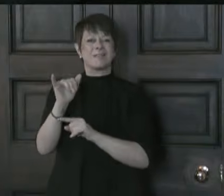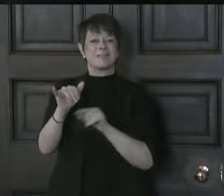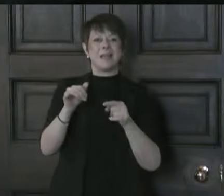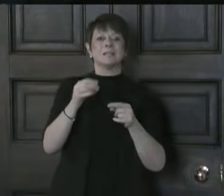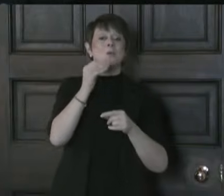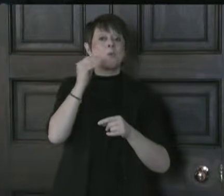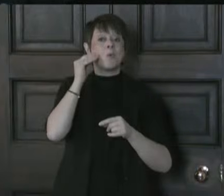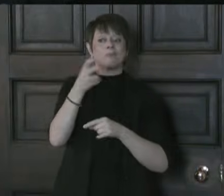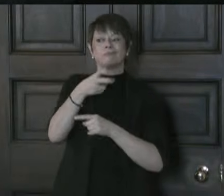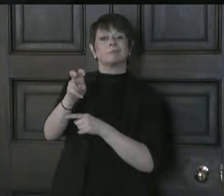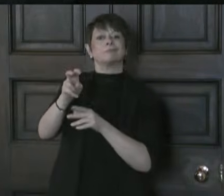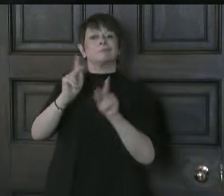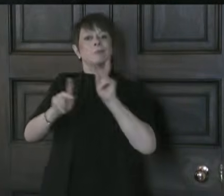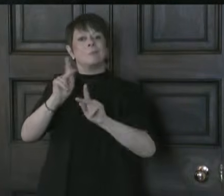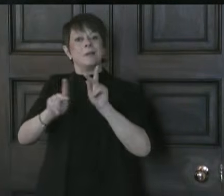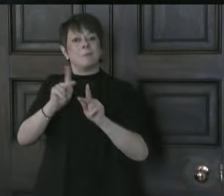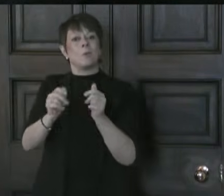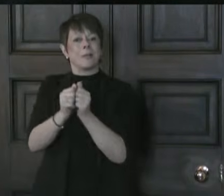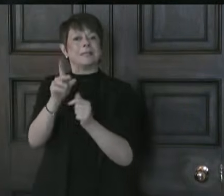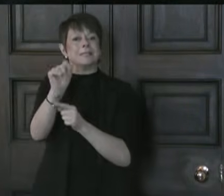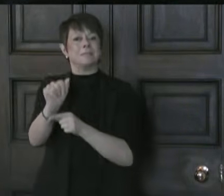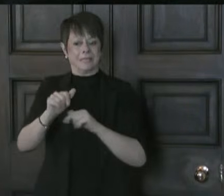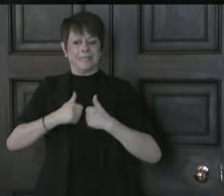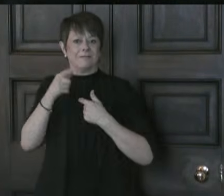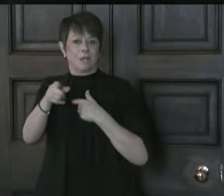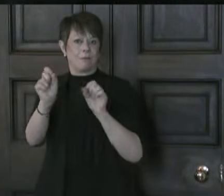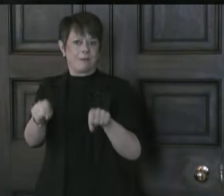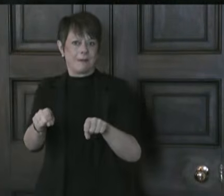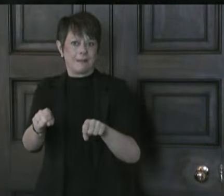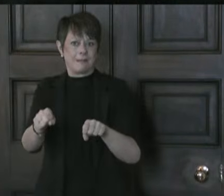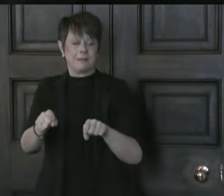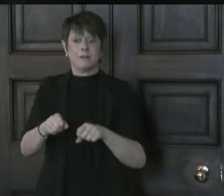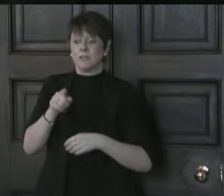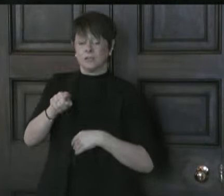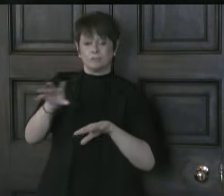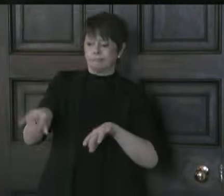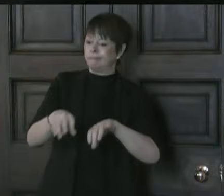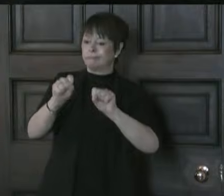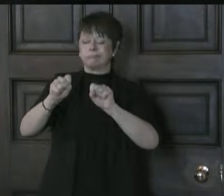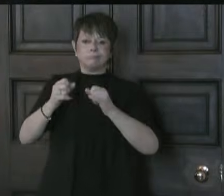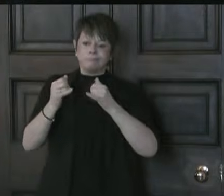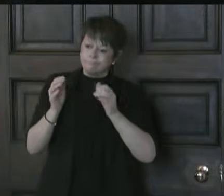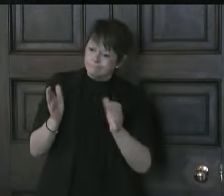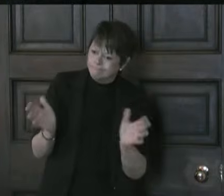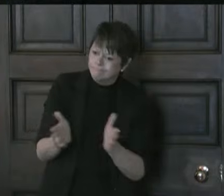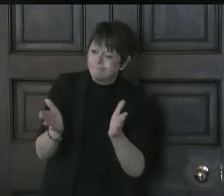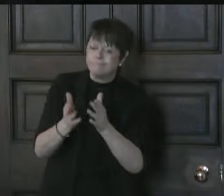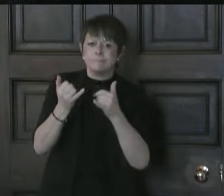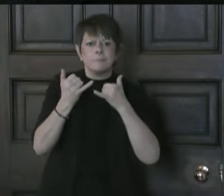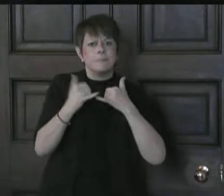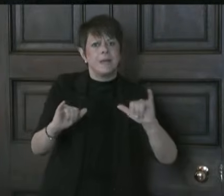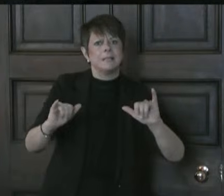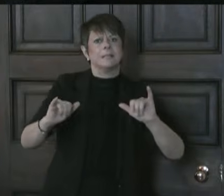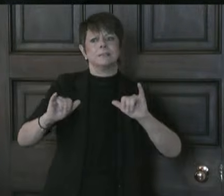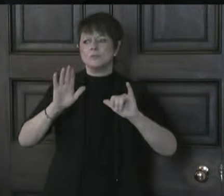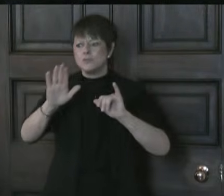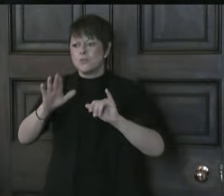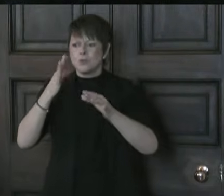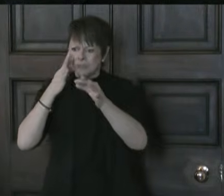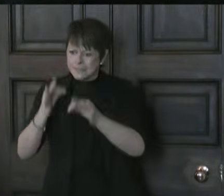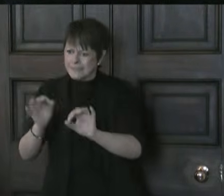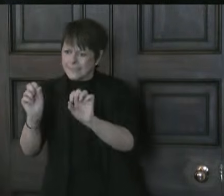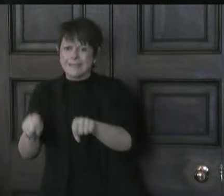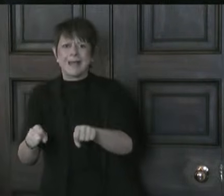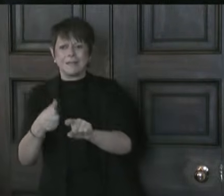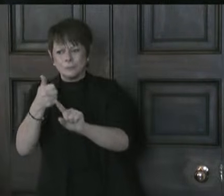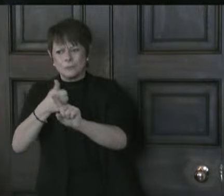people with physical disabilities. It was here that she championed independence and individual choice and guided